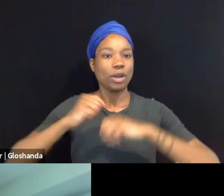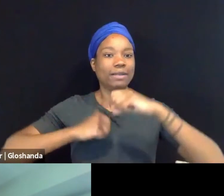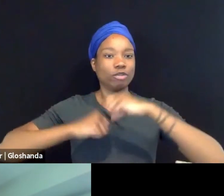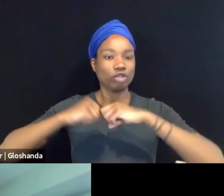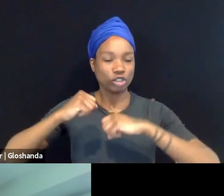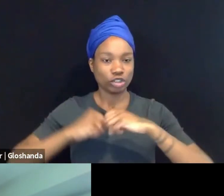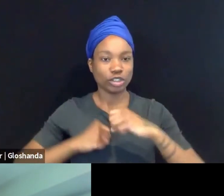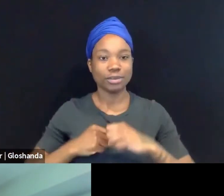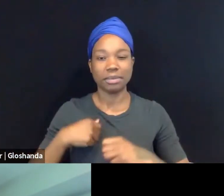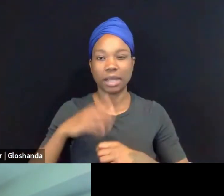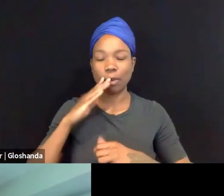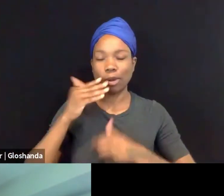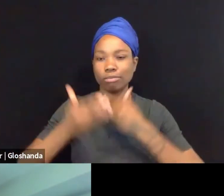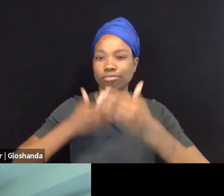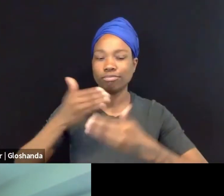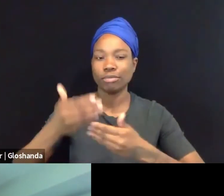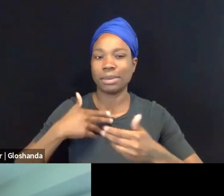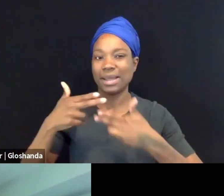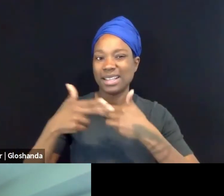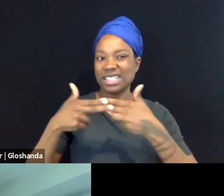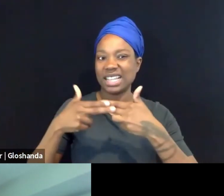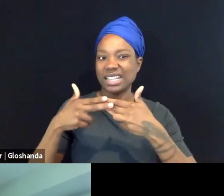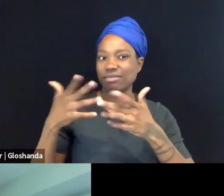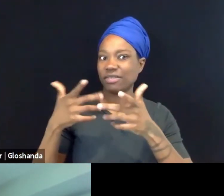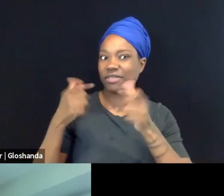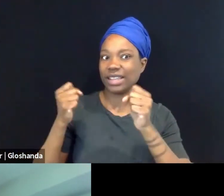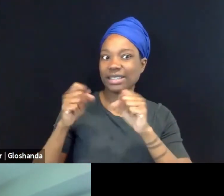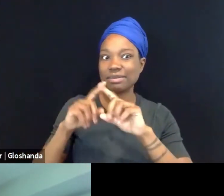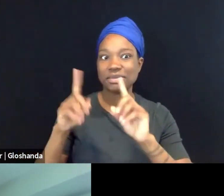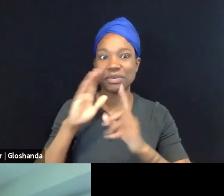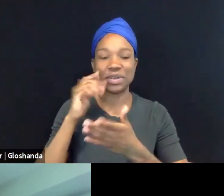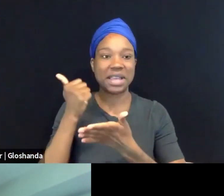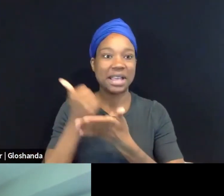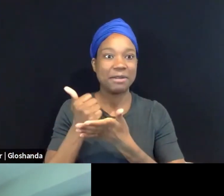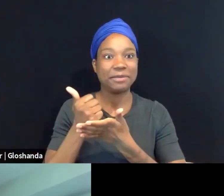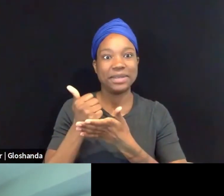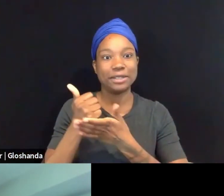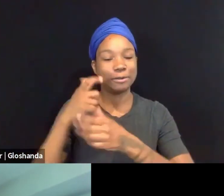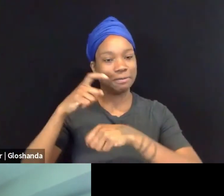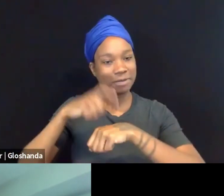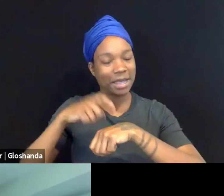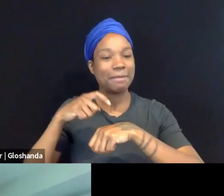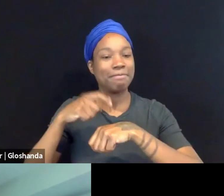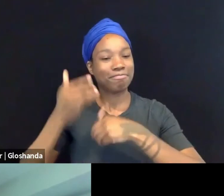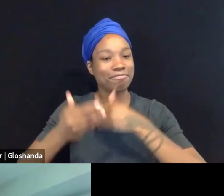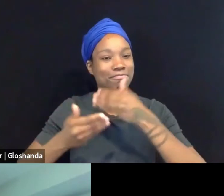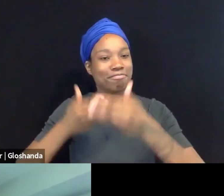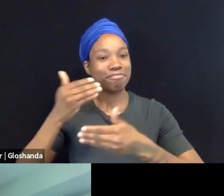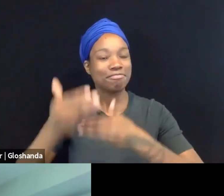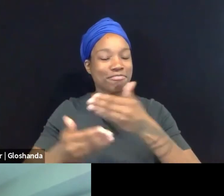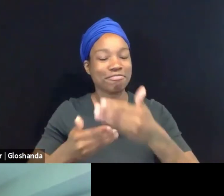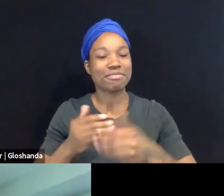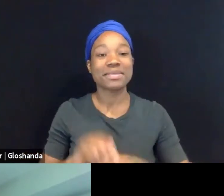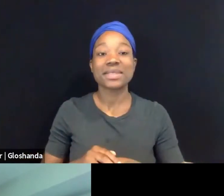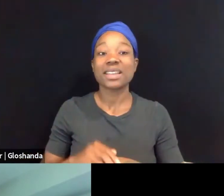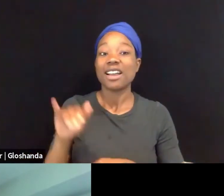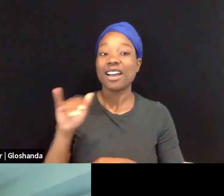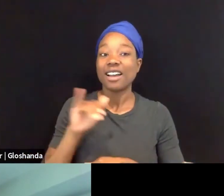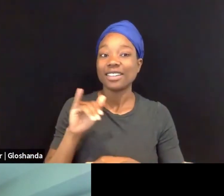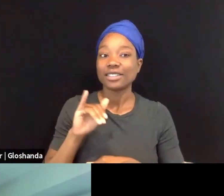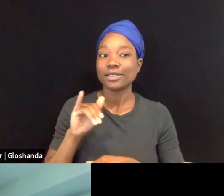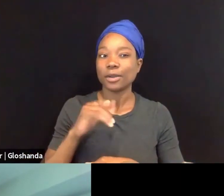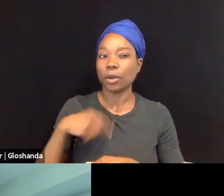fairly quickly, but it is helpful as far as keeping me on time. And also overall, you know, what we're seeing